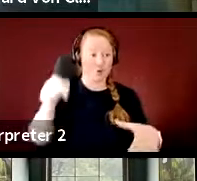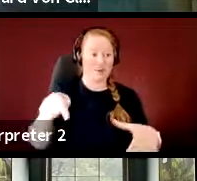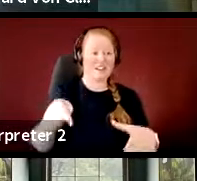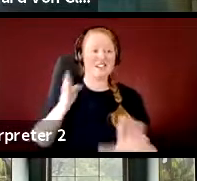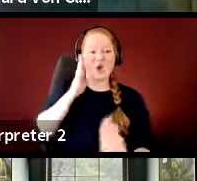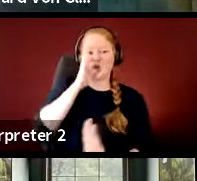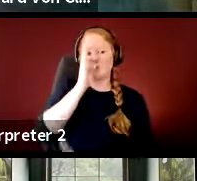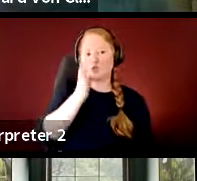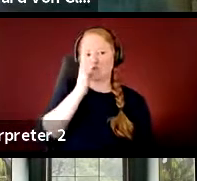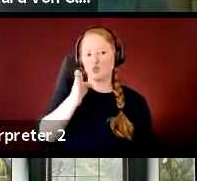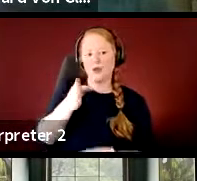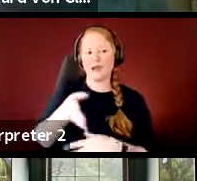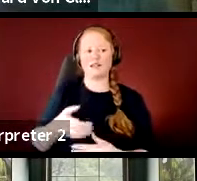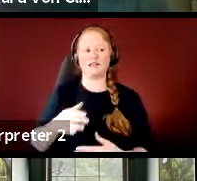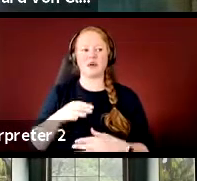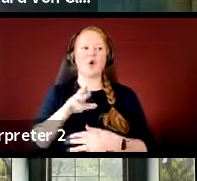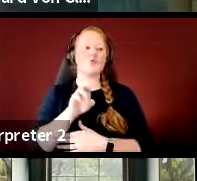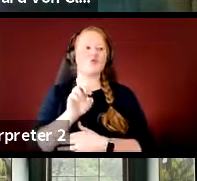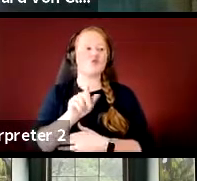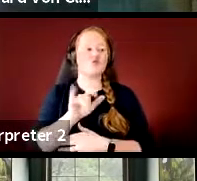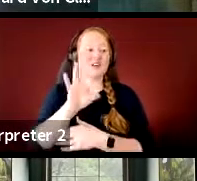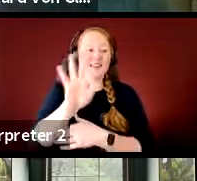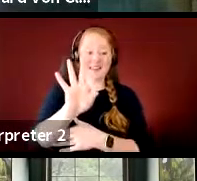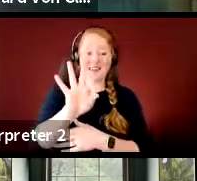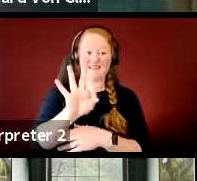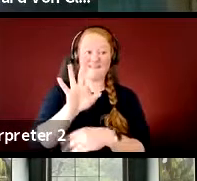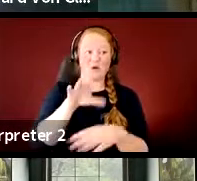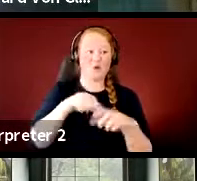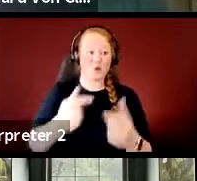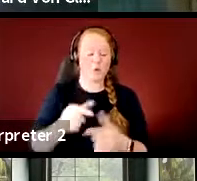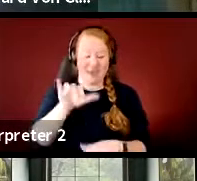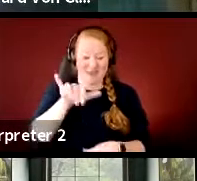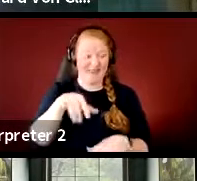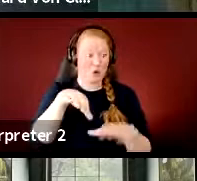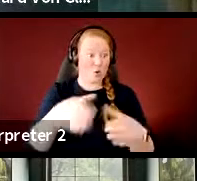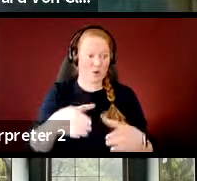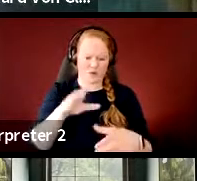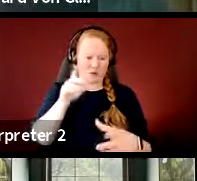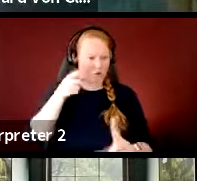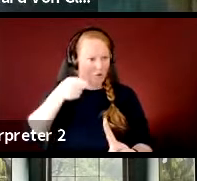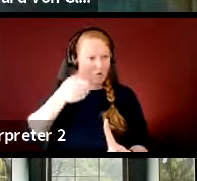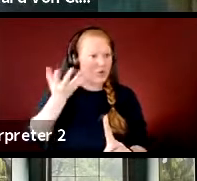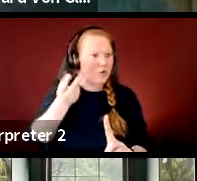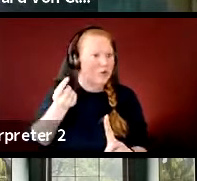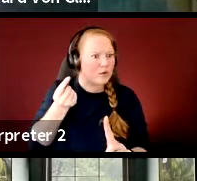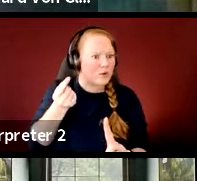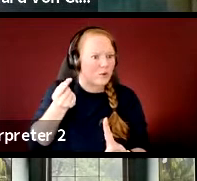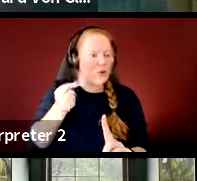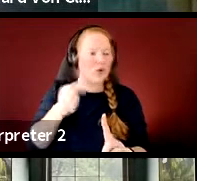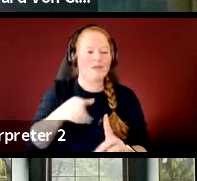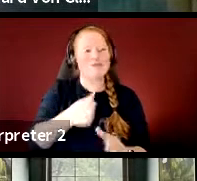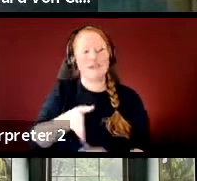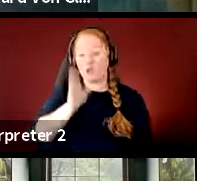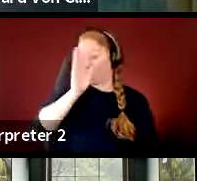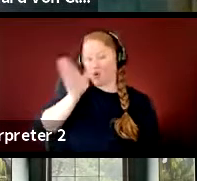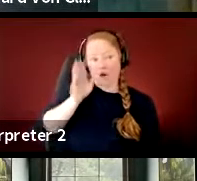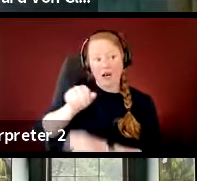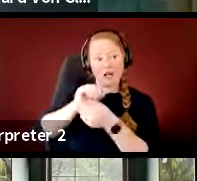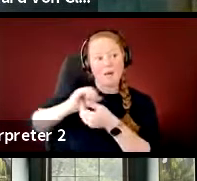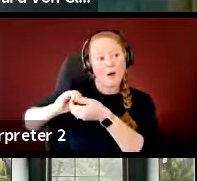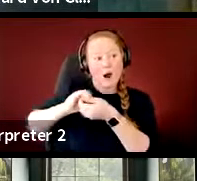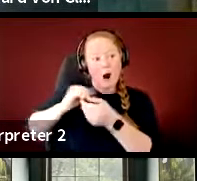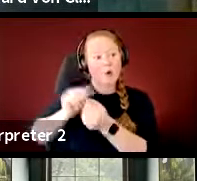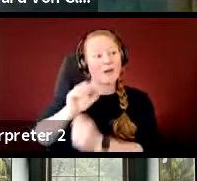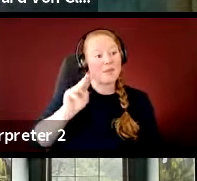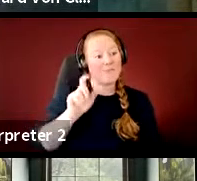That group is tasked with taking the public input and the data and working directly with the mayor's staff to make sure that